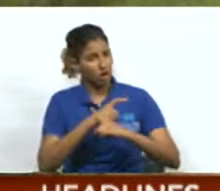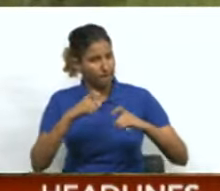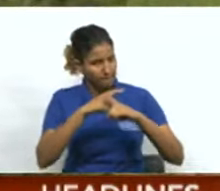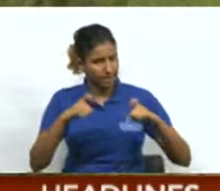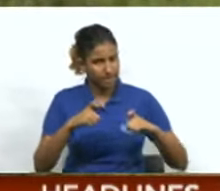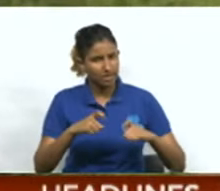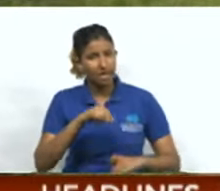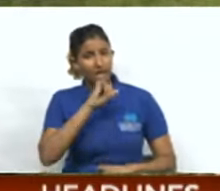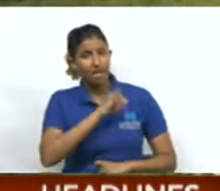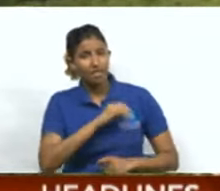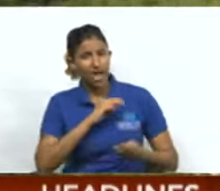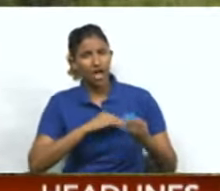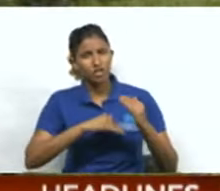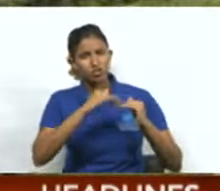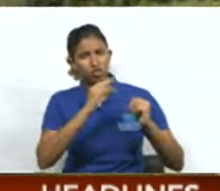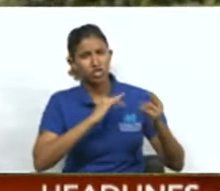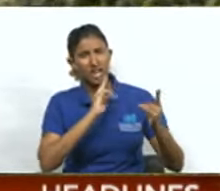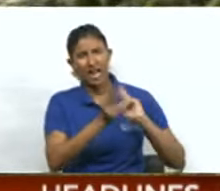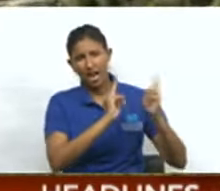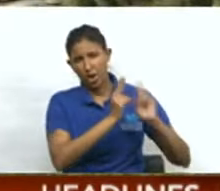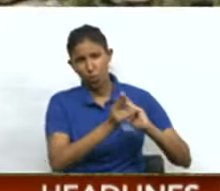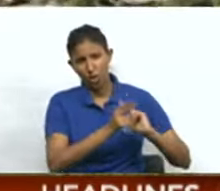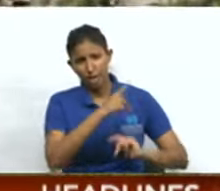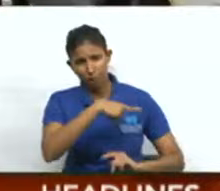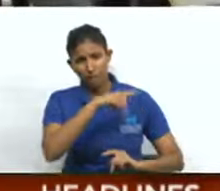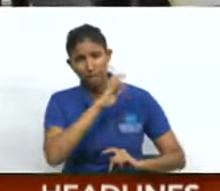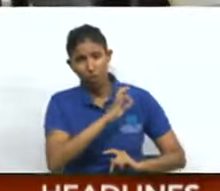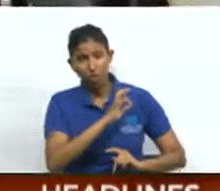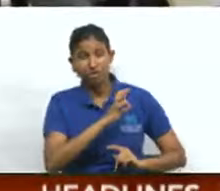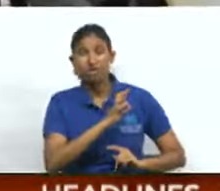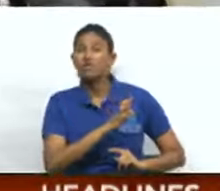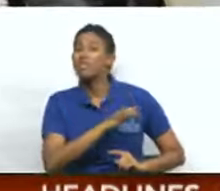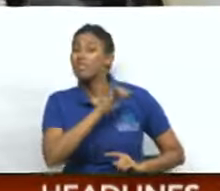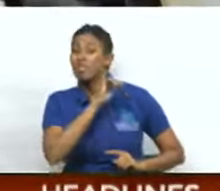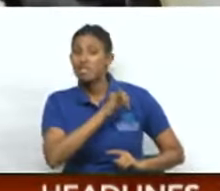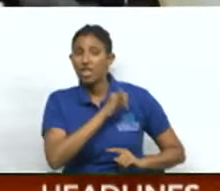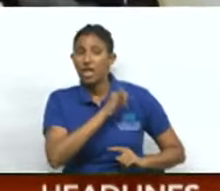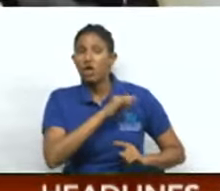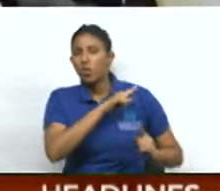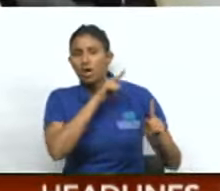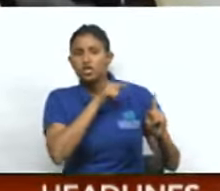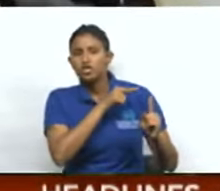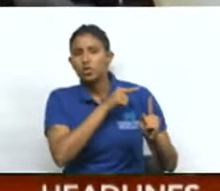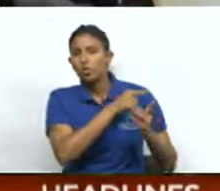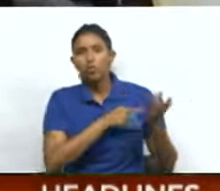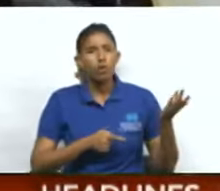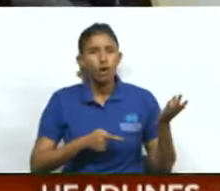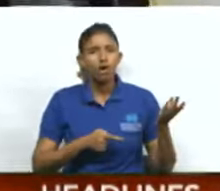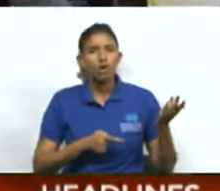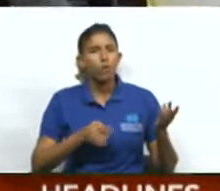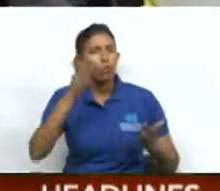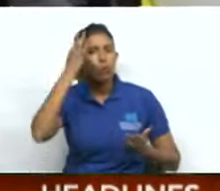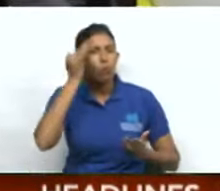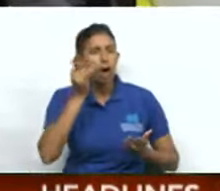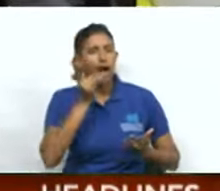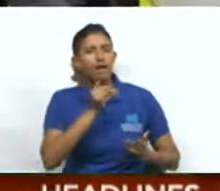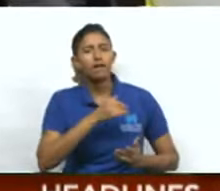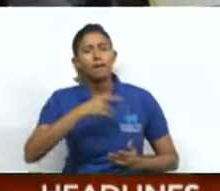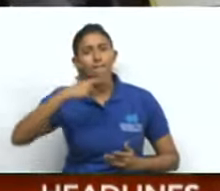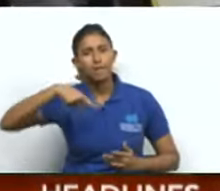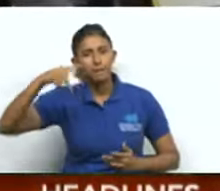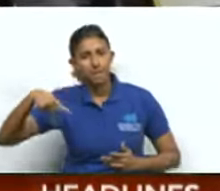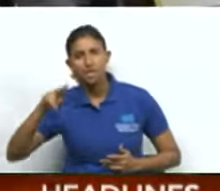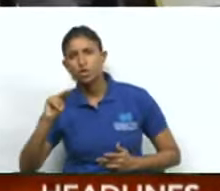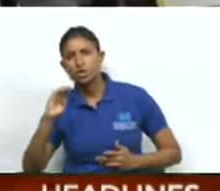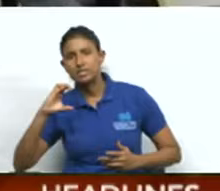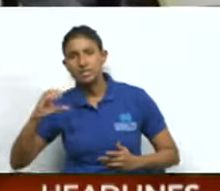Point 14 highway threatens to be as long as the roadway itself, the question he's asking is why did the then partnership government, hours